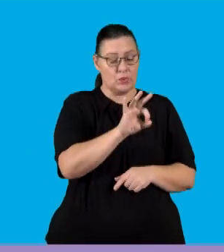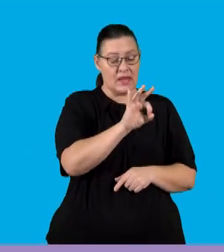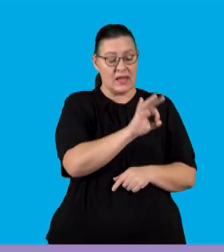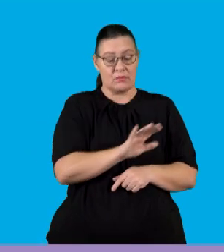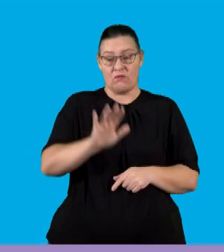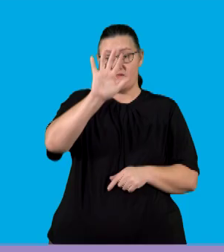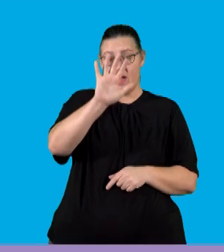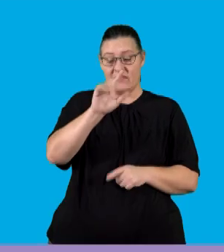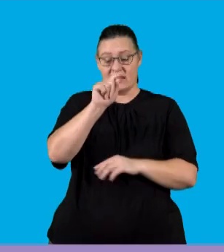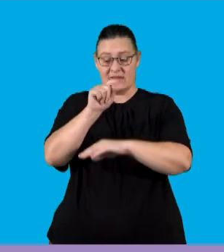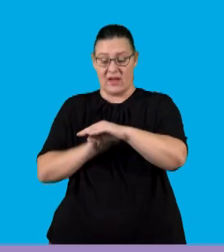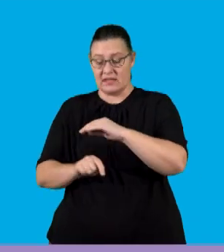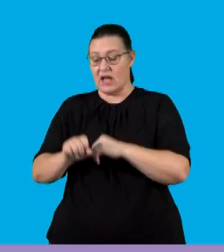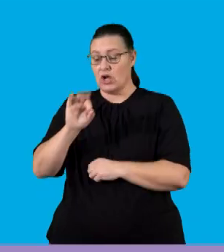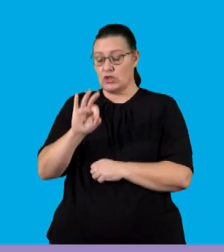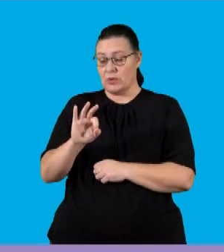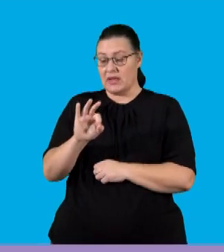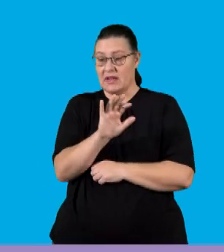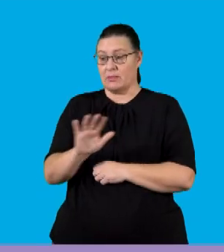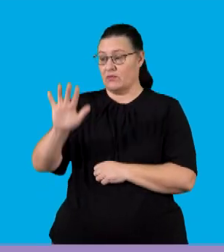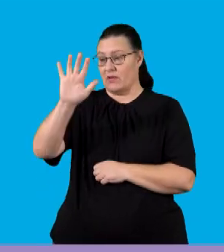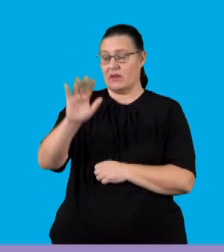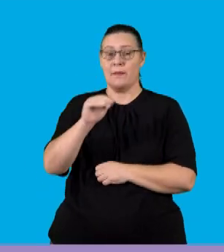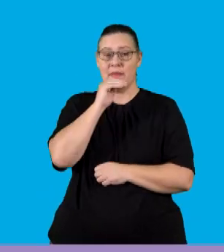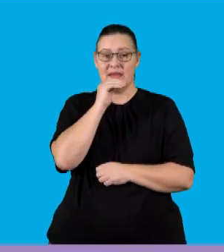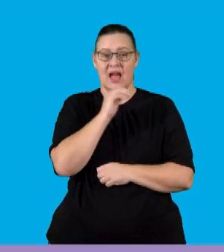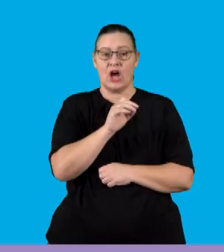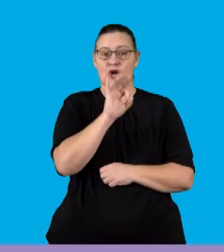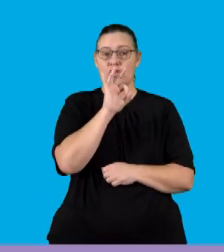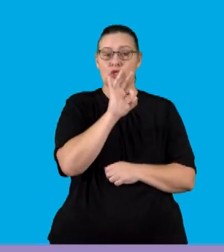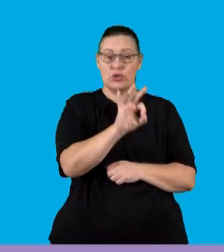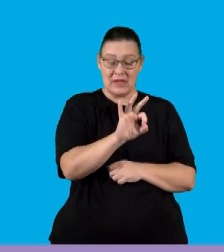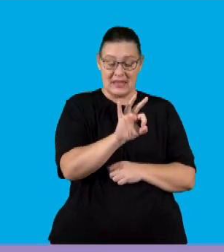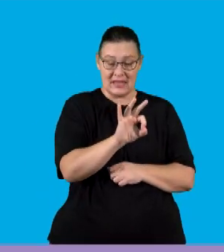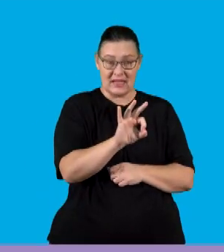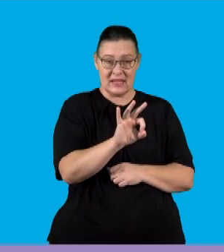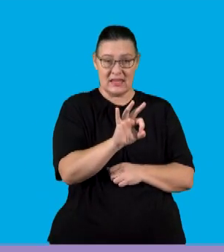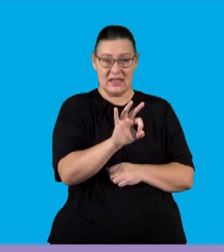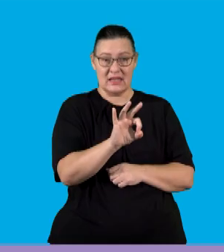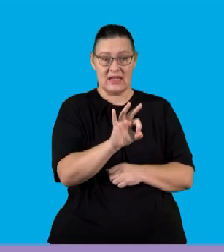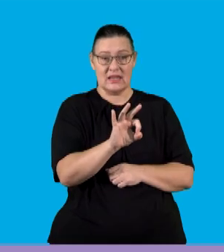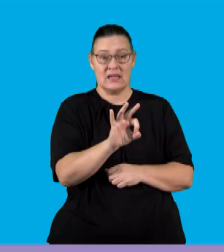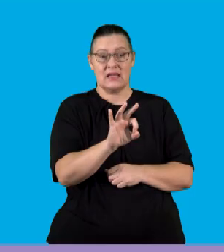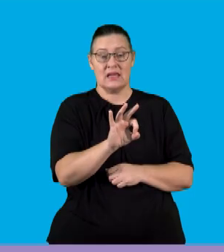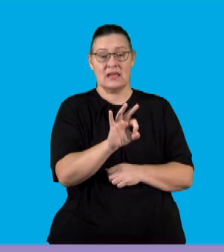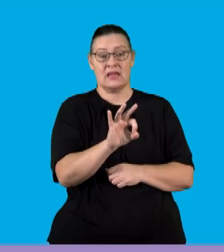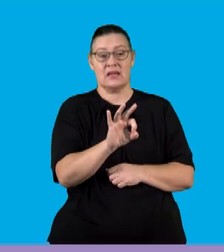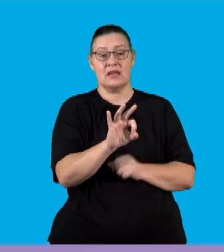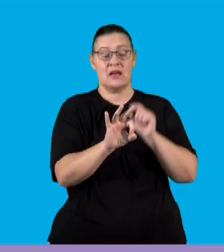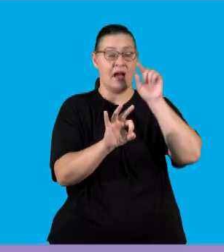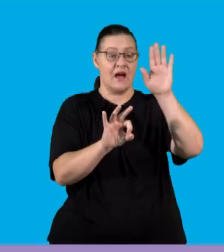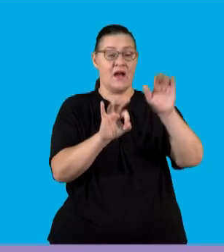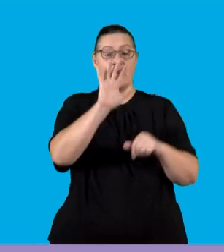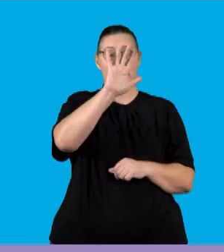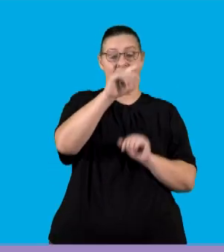by 3 exponent 5 is equals to 3, and in the exponent there, we are going to subtract those exponents, that is